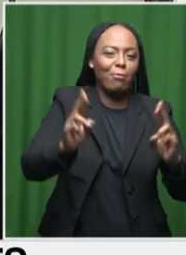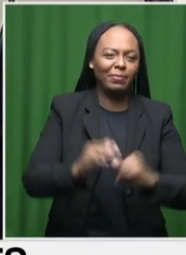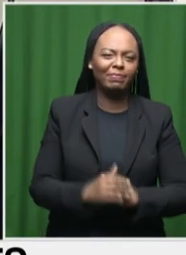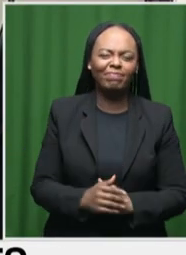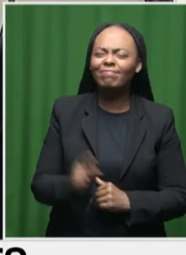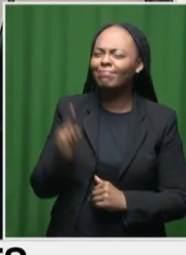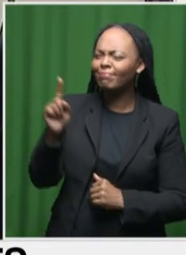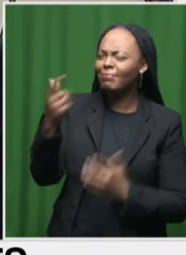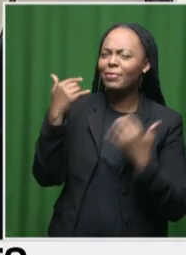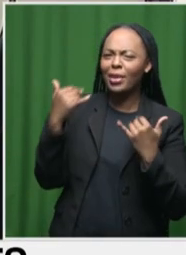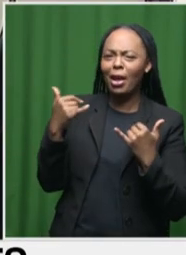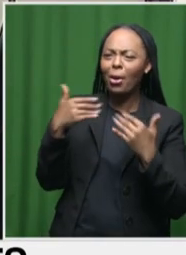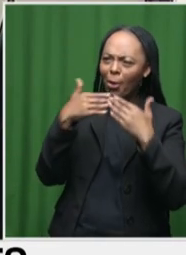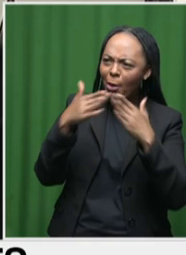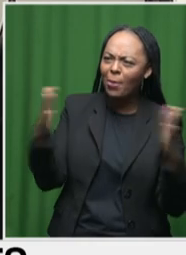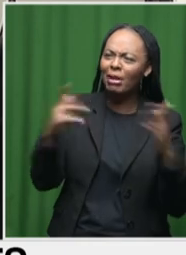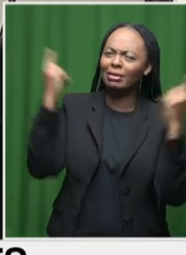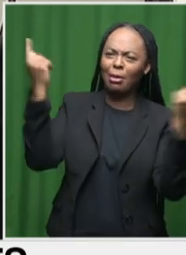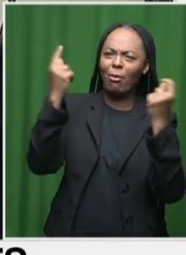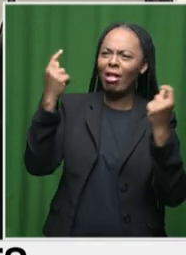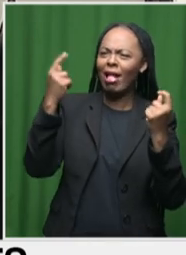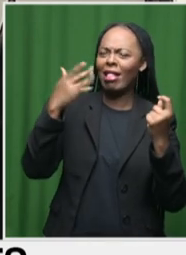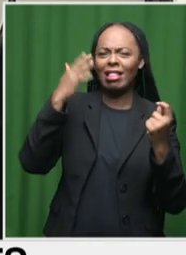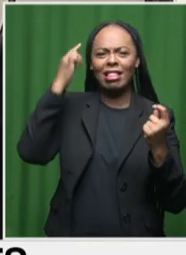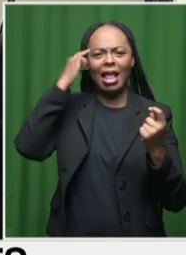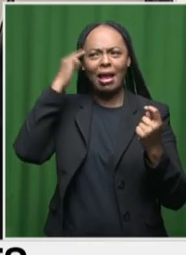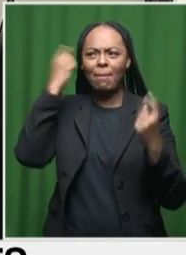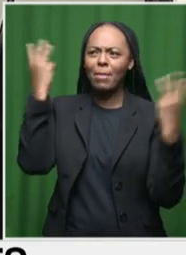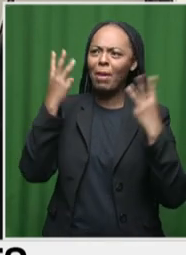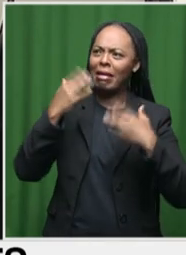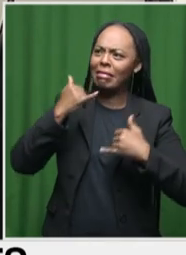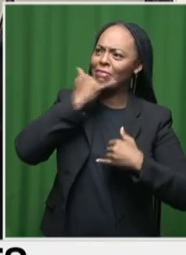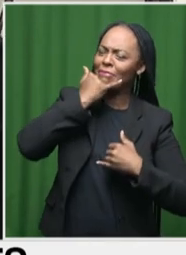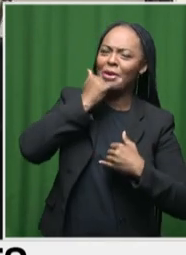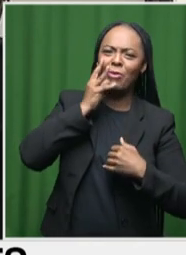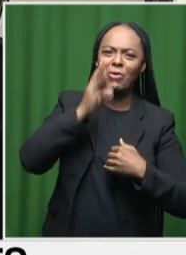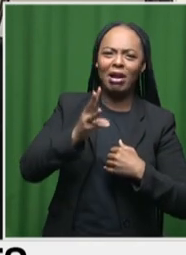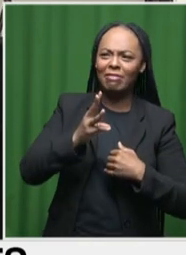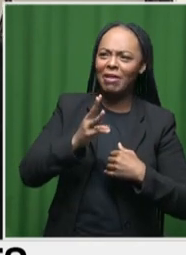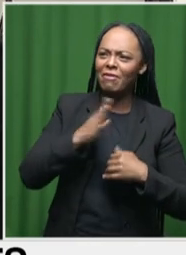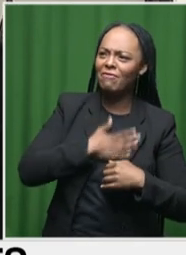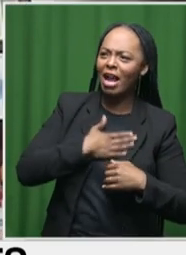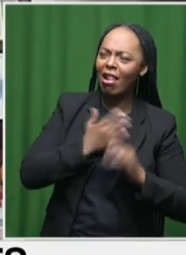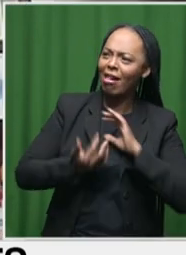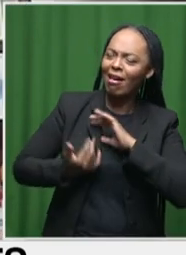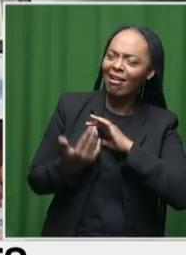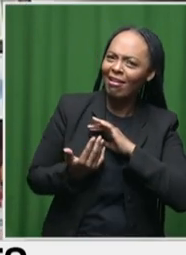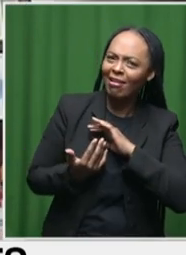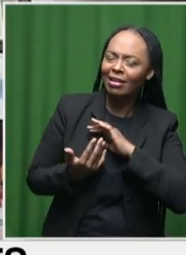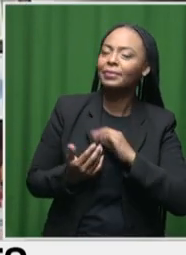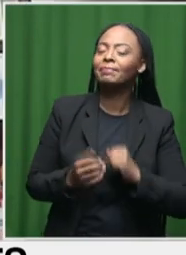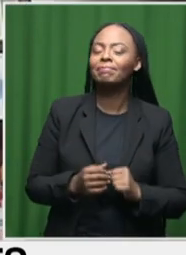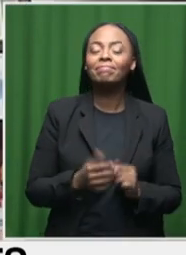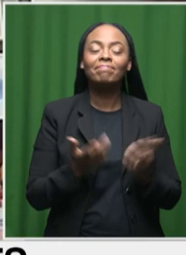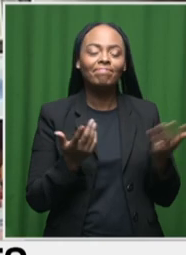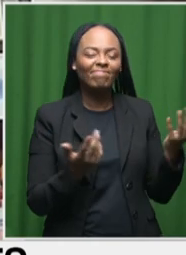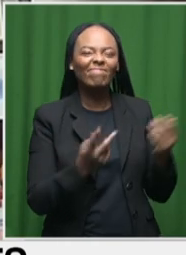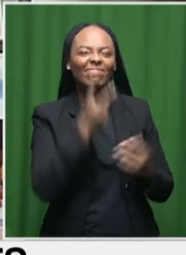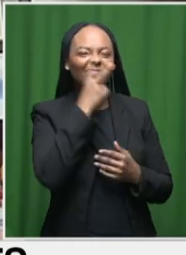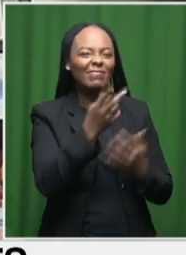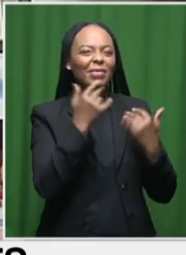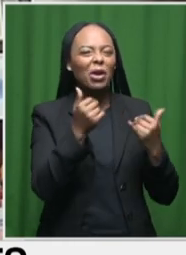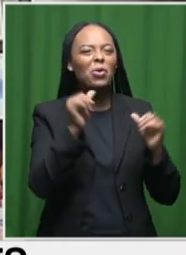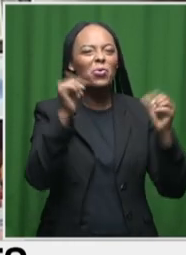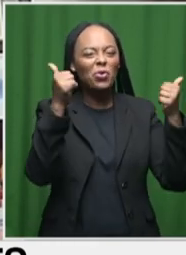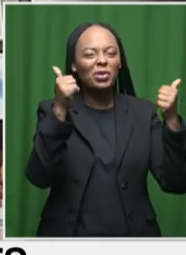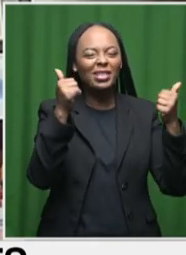ceremony that you think will inspire the nation, Greg? Well, I think if you've seen good Hollywood productions,